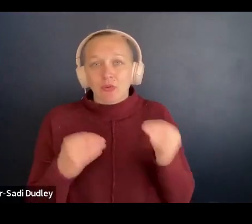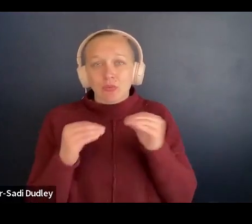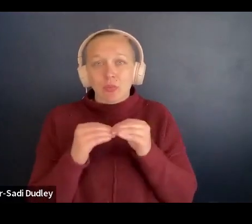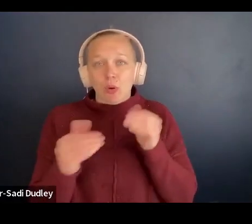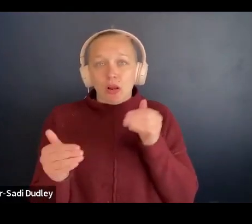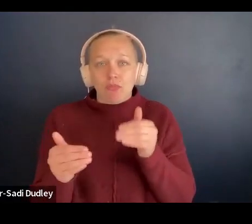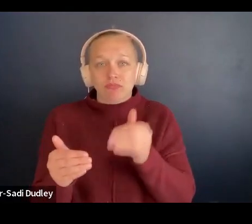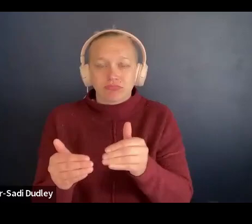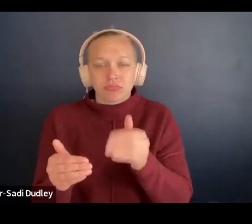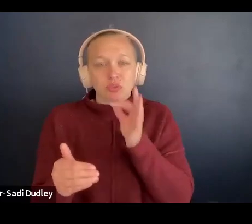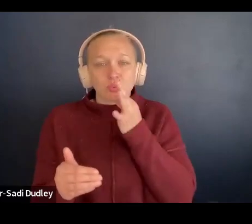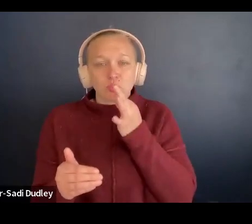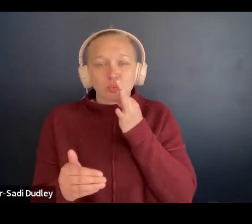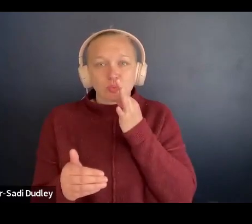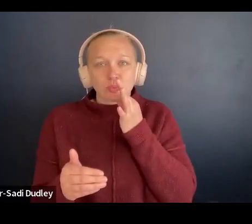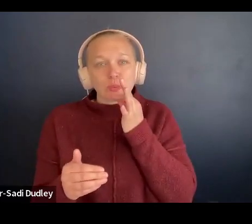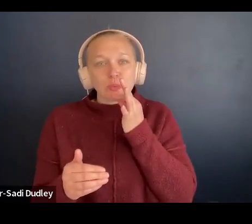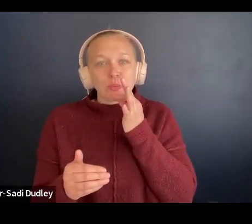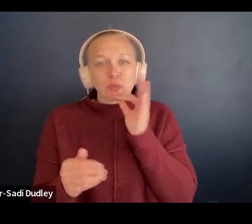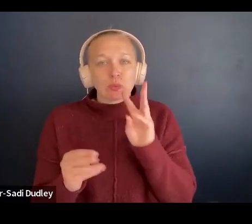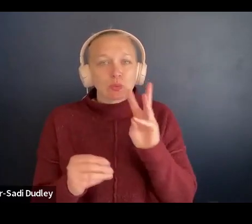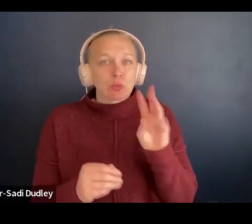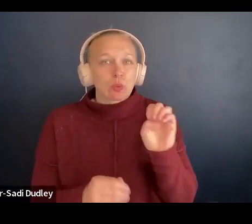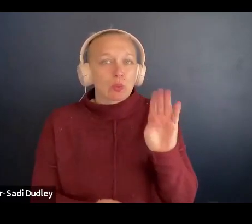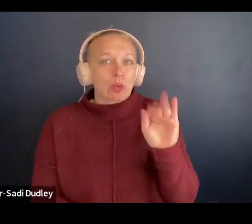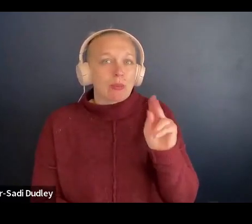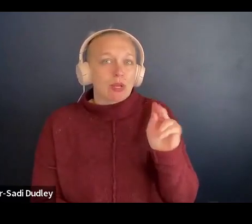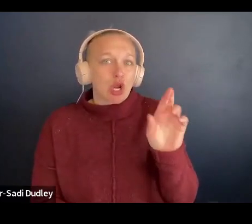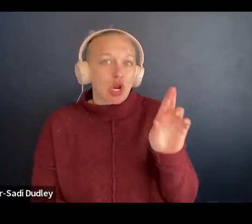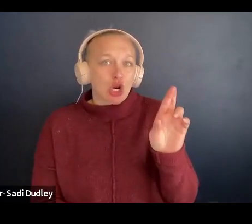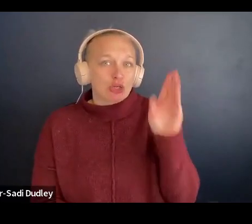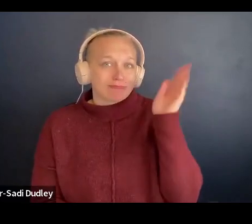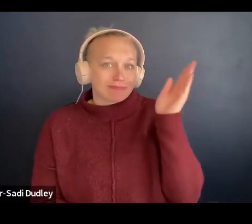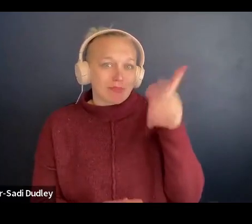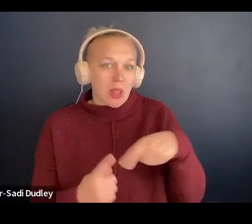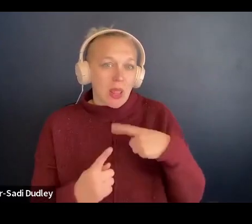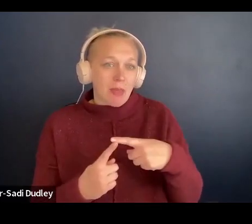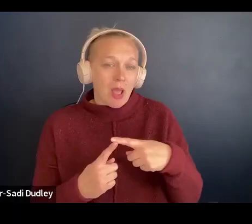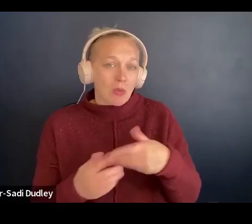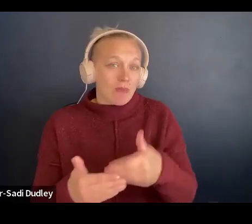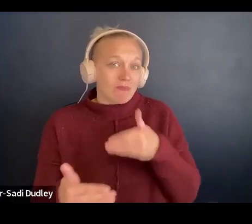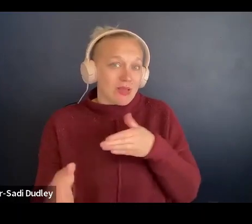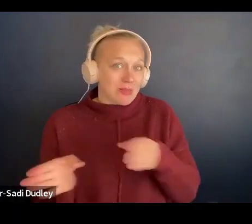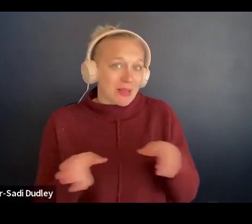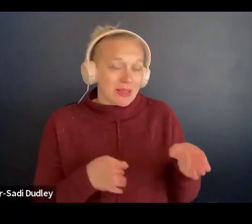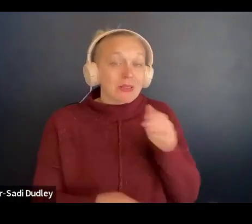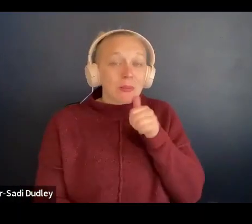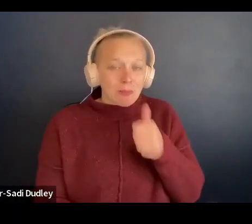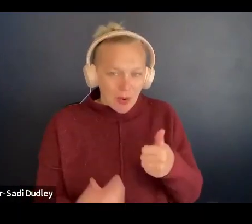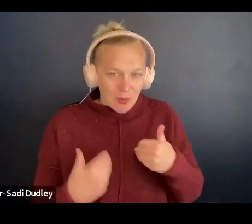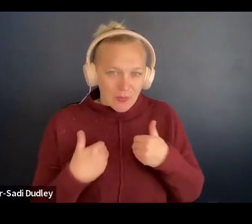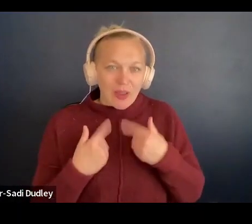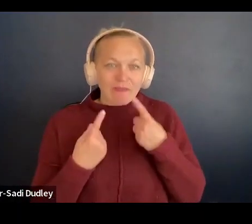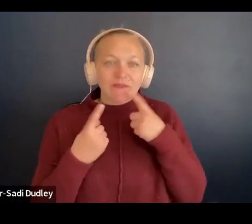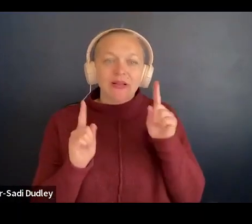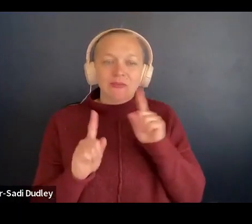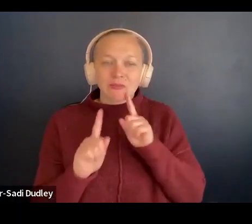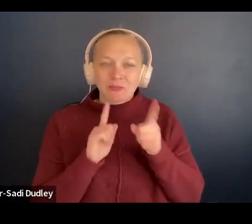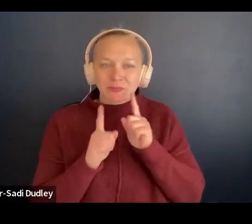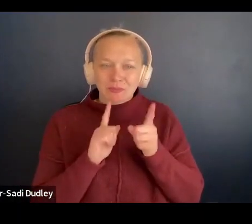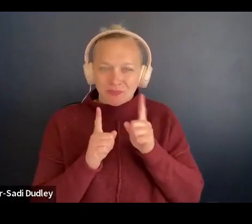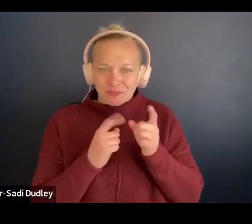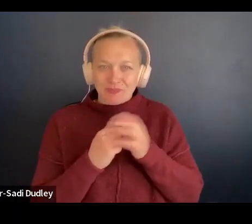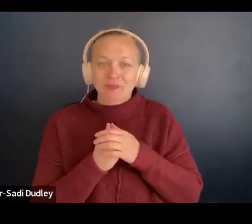upcoming webinars about advanced planning. So Tomorrow we have effective conversations